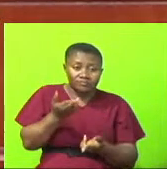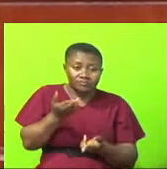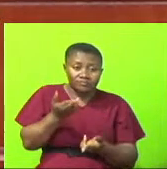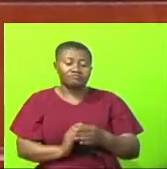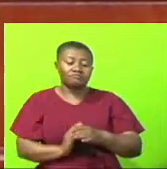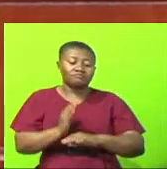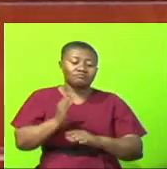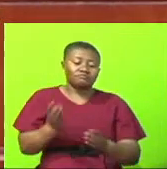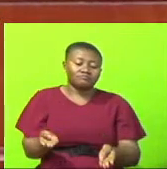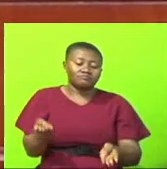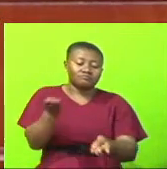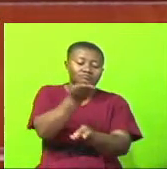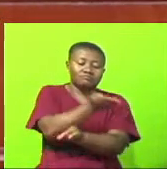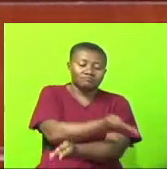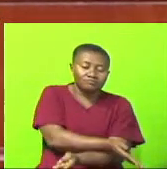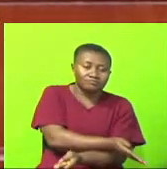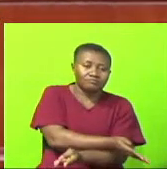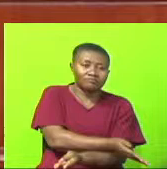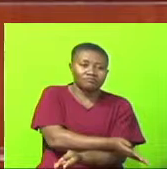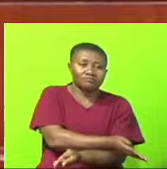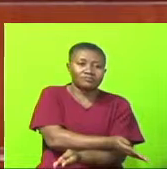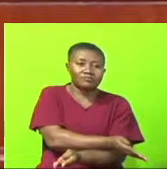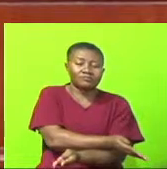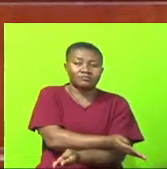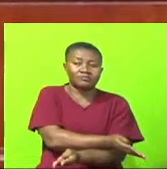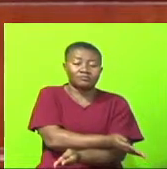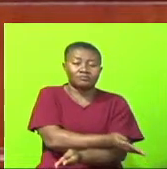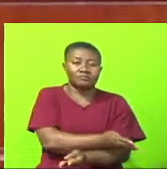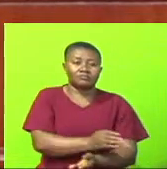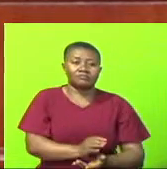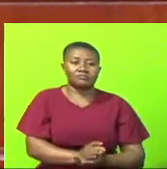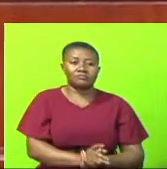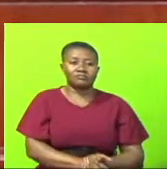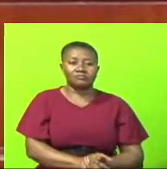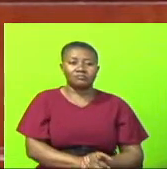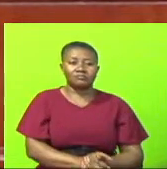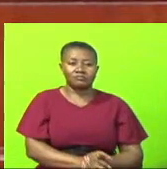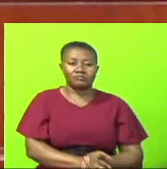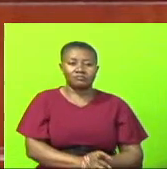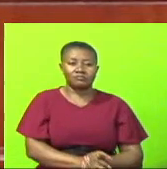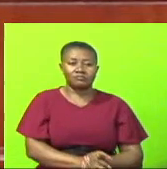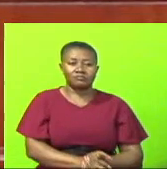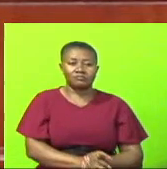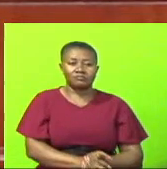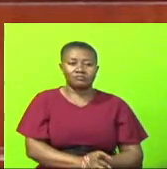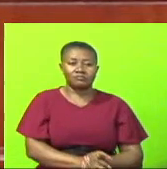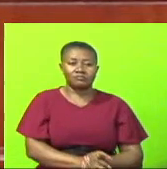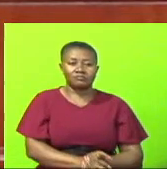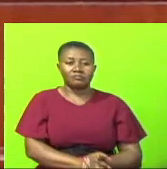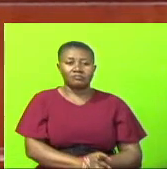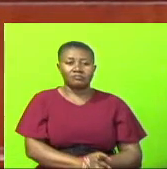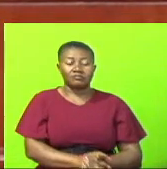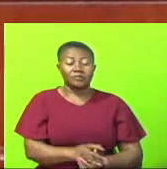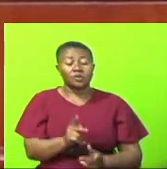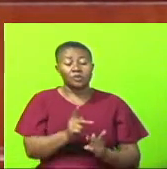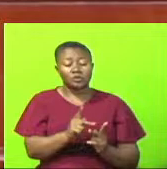others say crossing carpet. They refer to one and the same thing. So